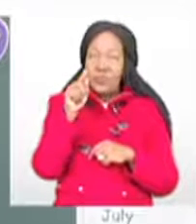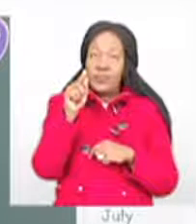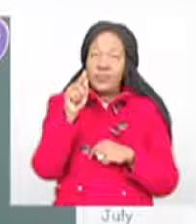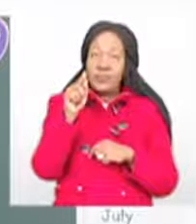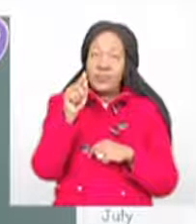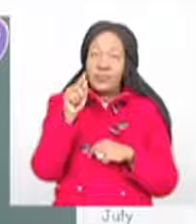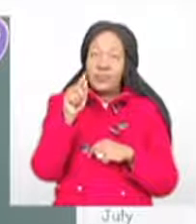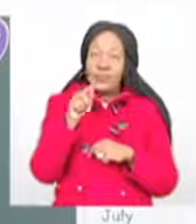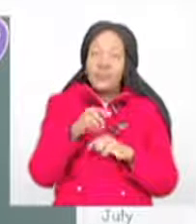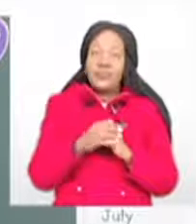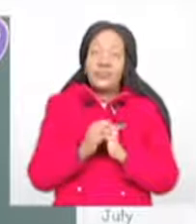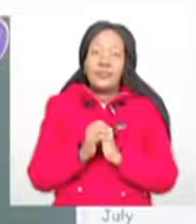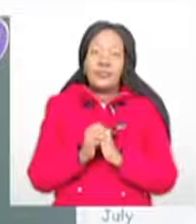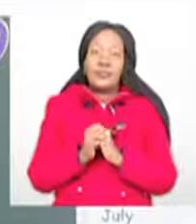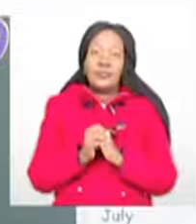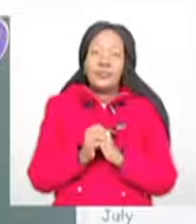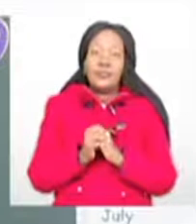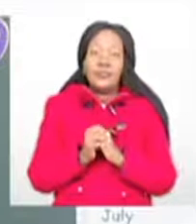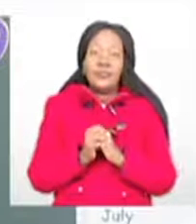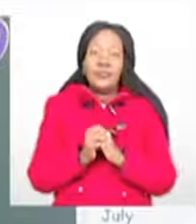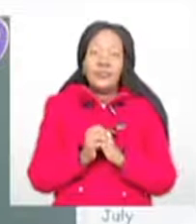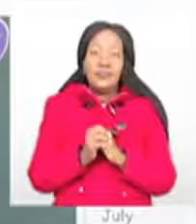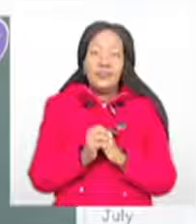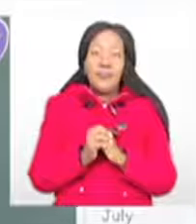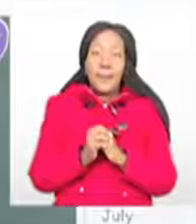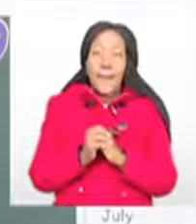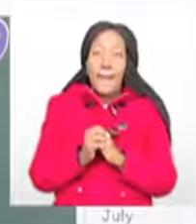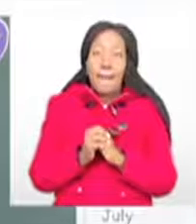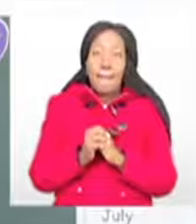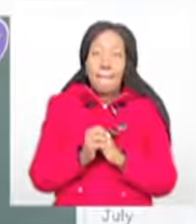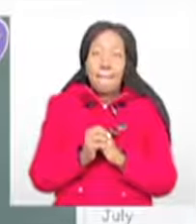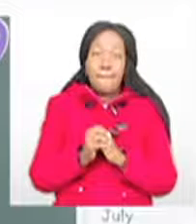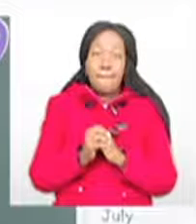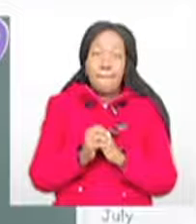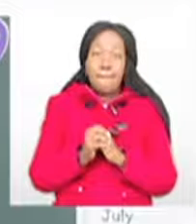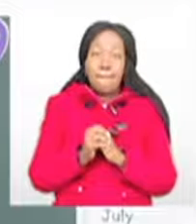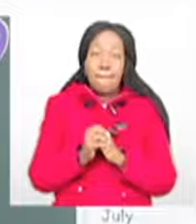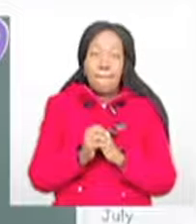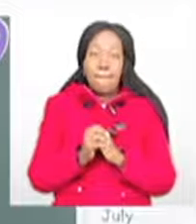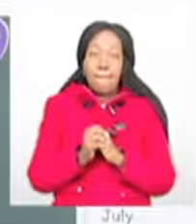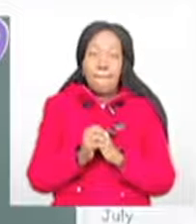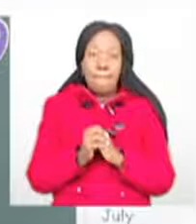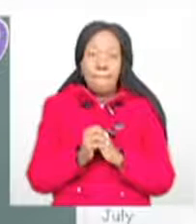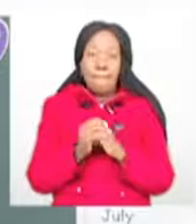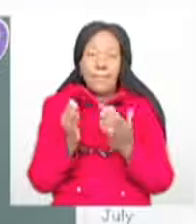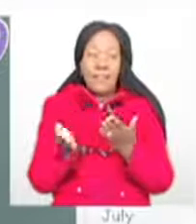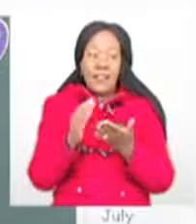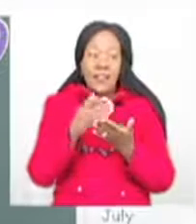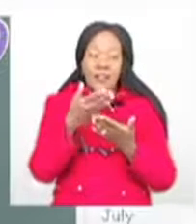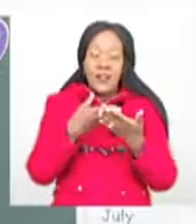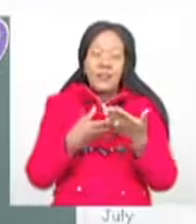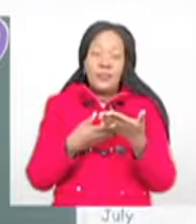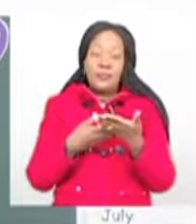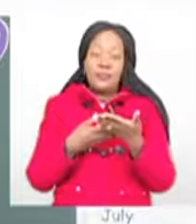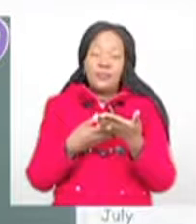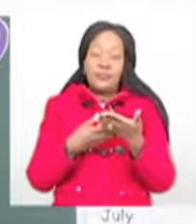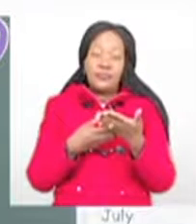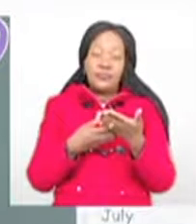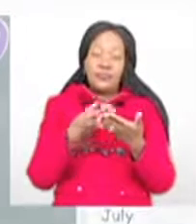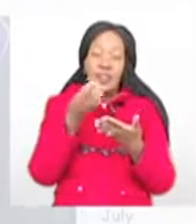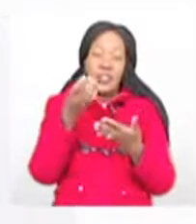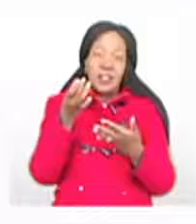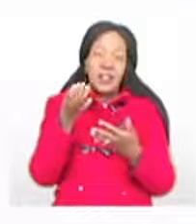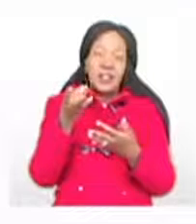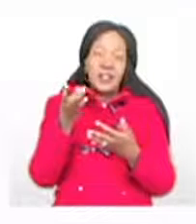middle. That's how we form letter F. Let's get back to our booklet on page 7.